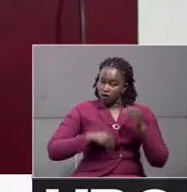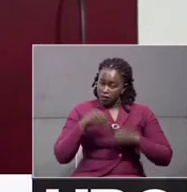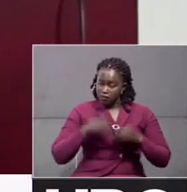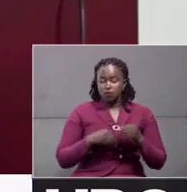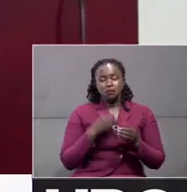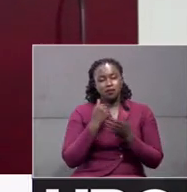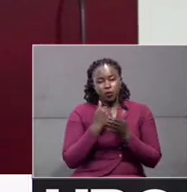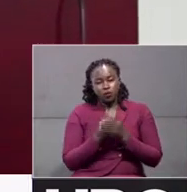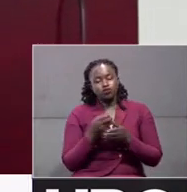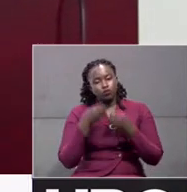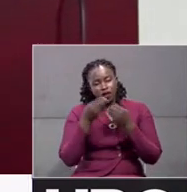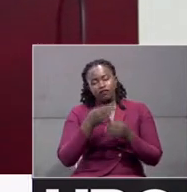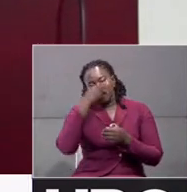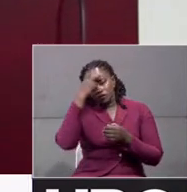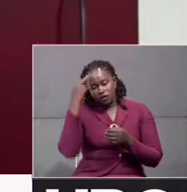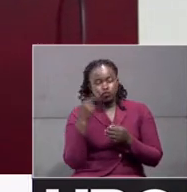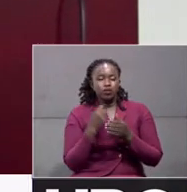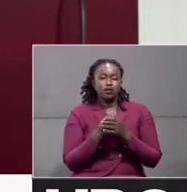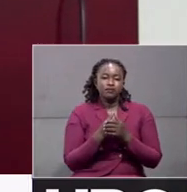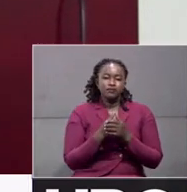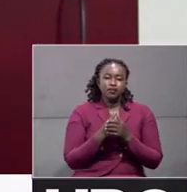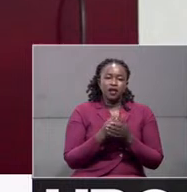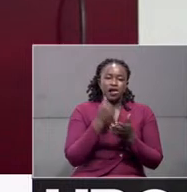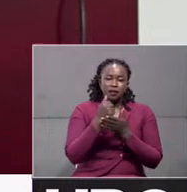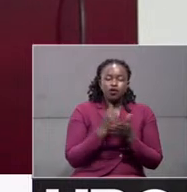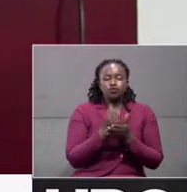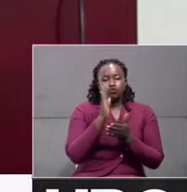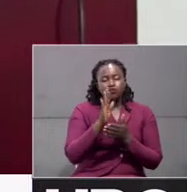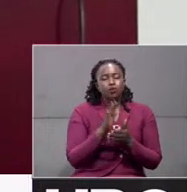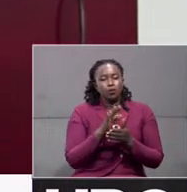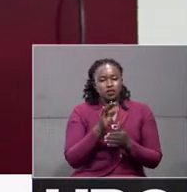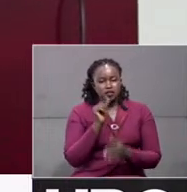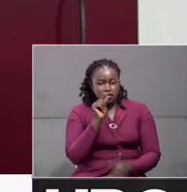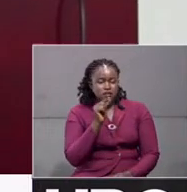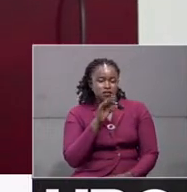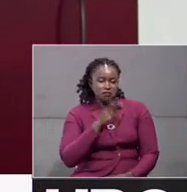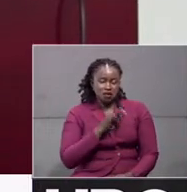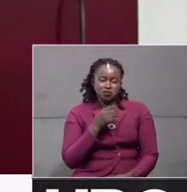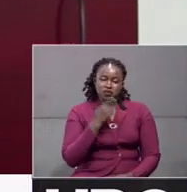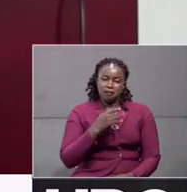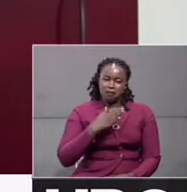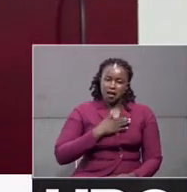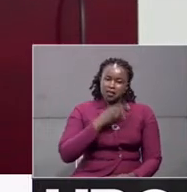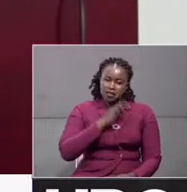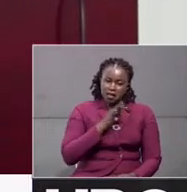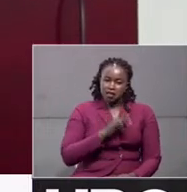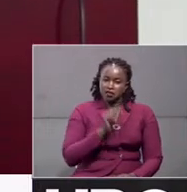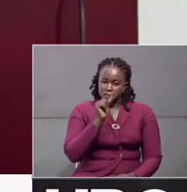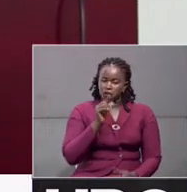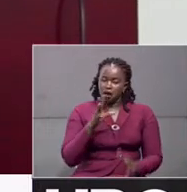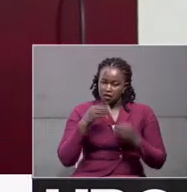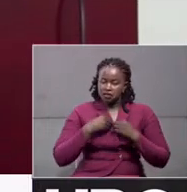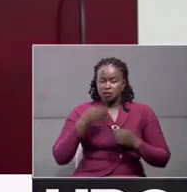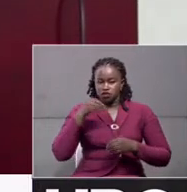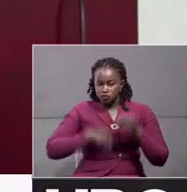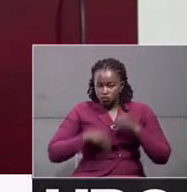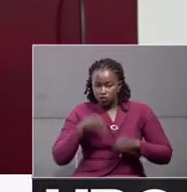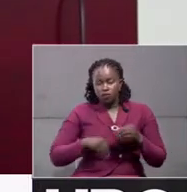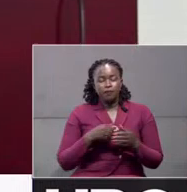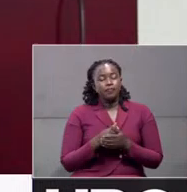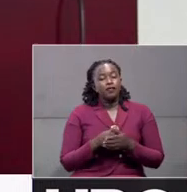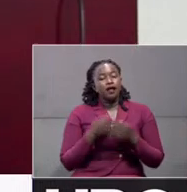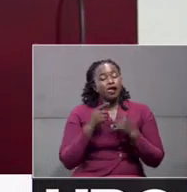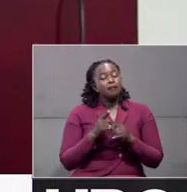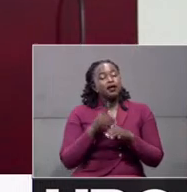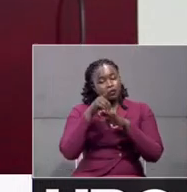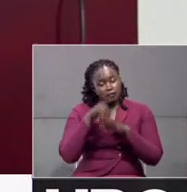excuse of your small job or small salary, it depends on you holding that